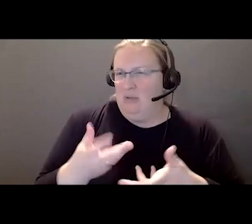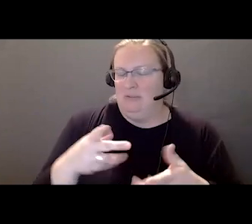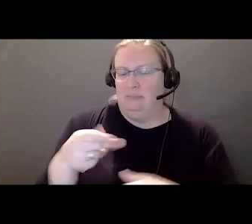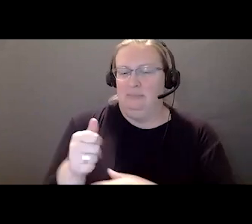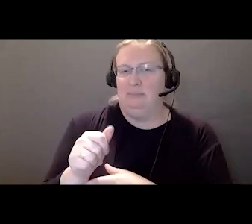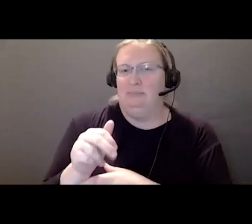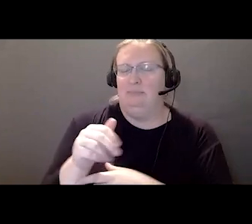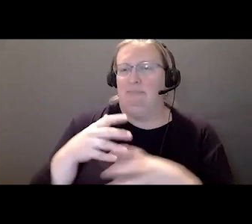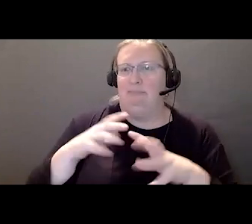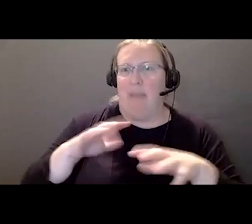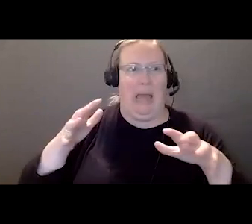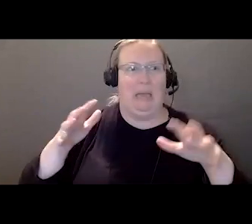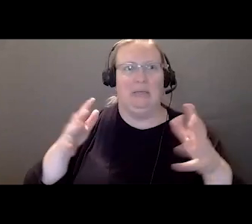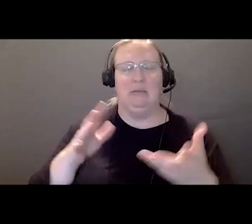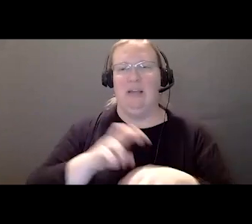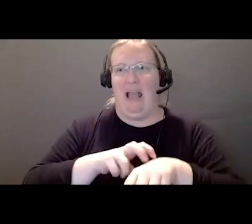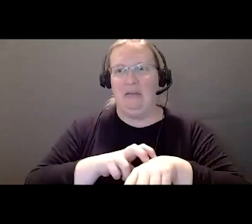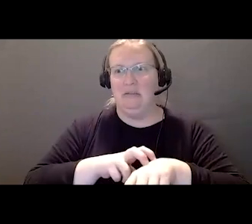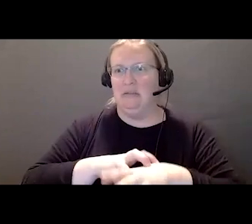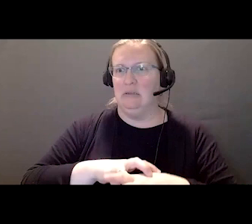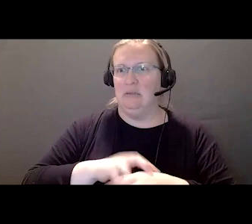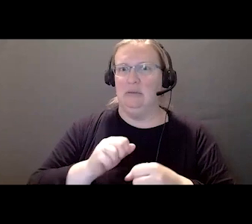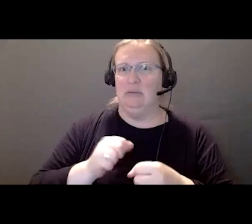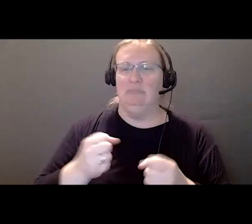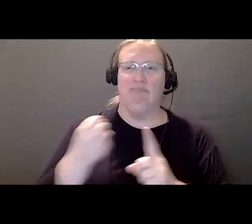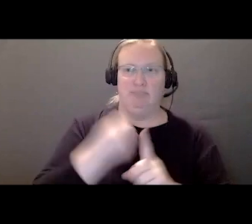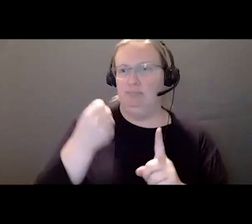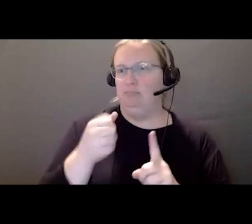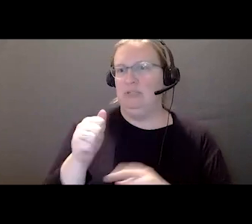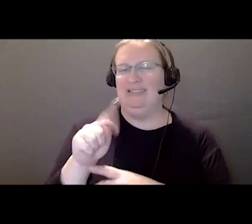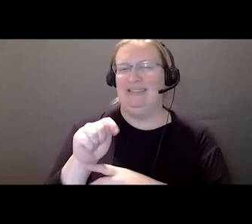spectrum have sensitivity senses. But for me,